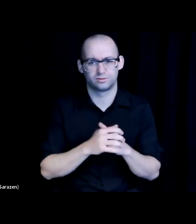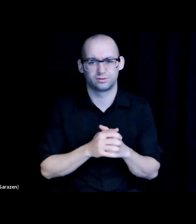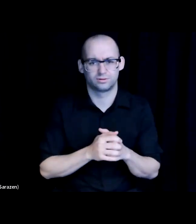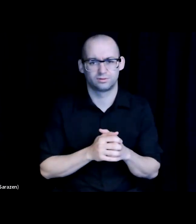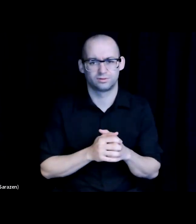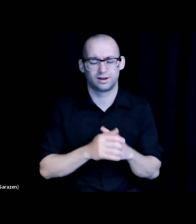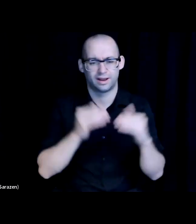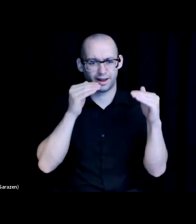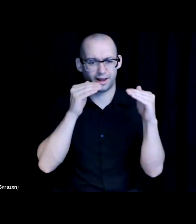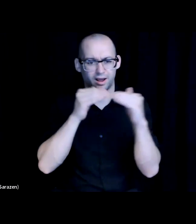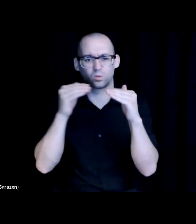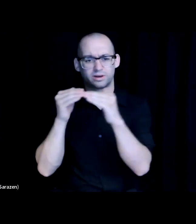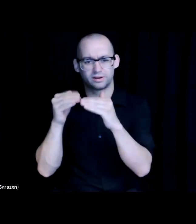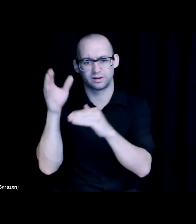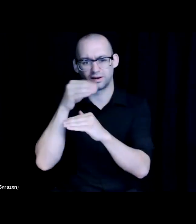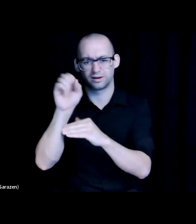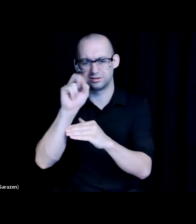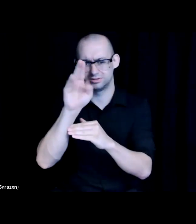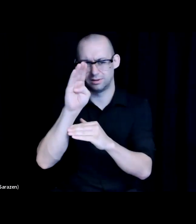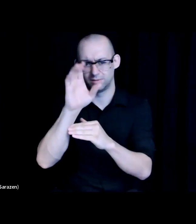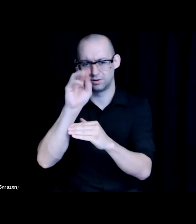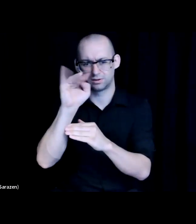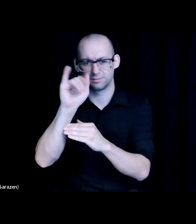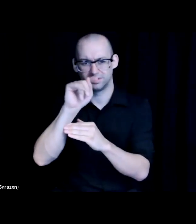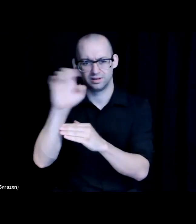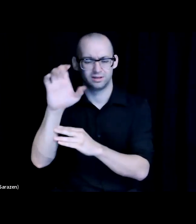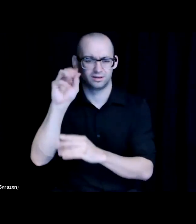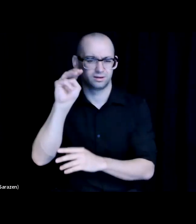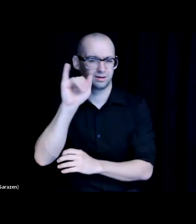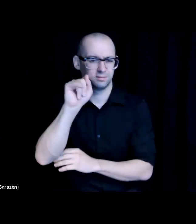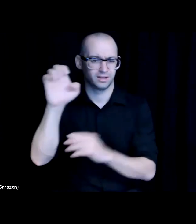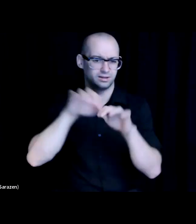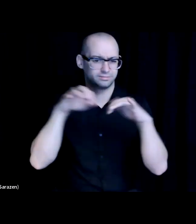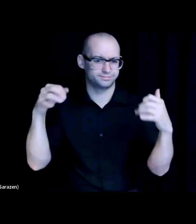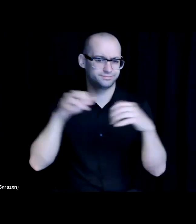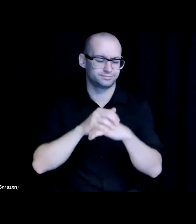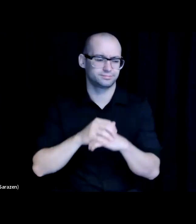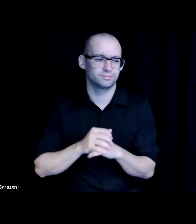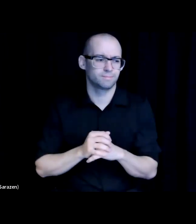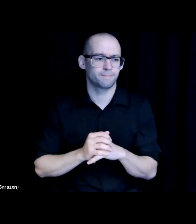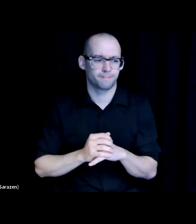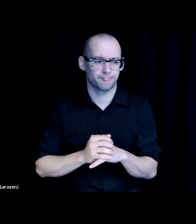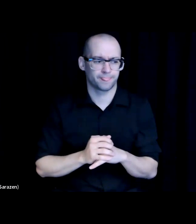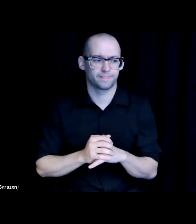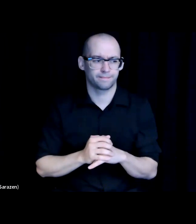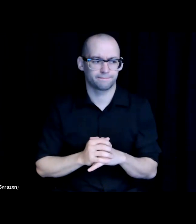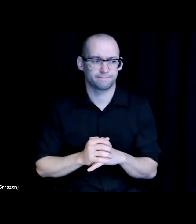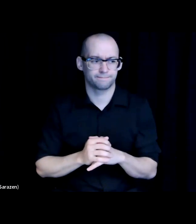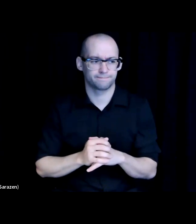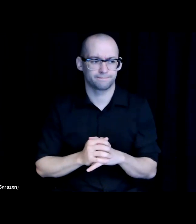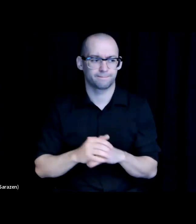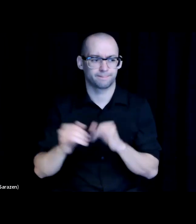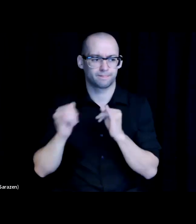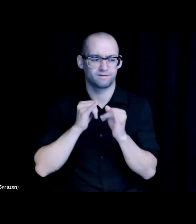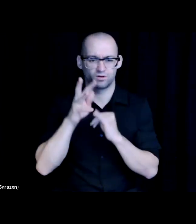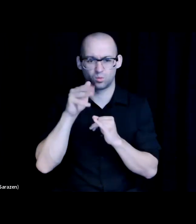Subcommittee had noticed around access to education during the pandemic. So key informant interviews were conducted